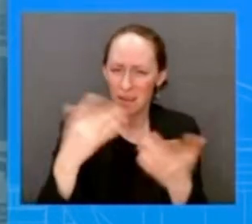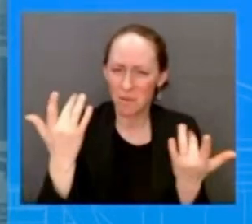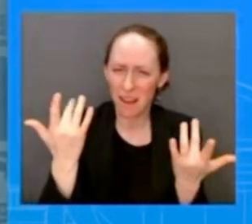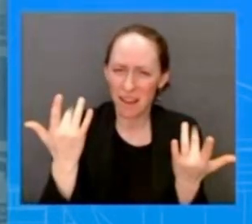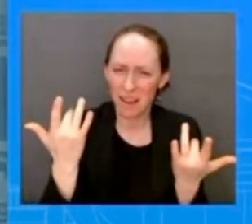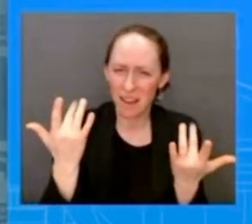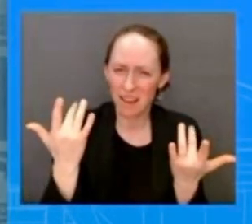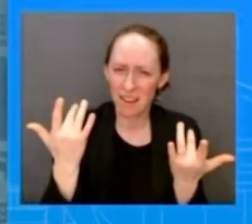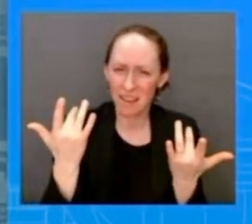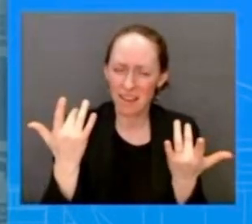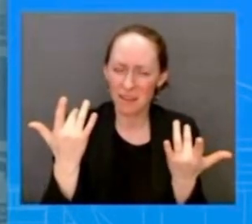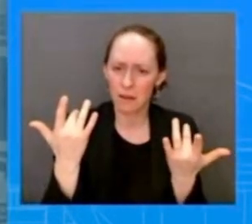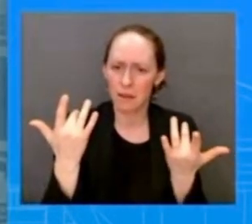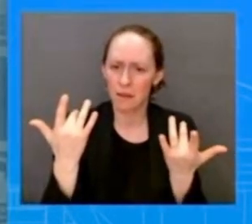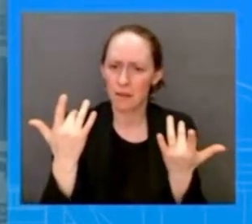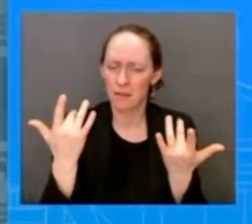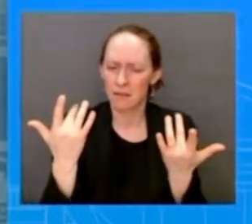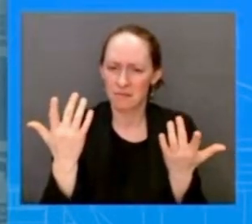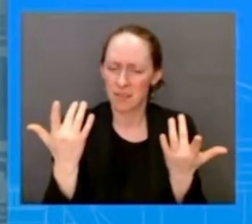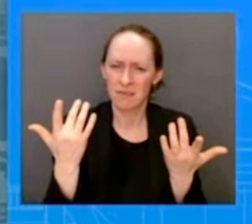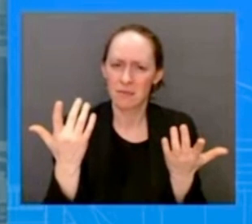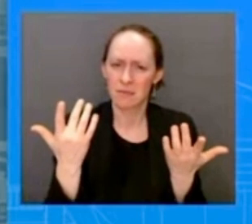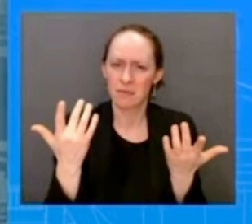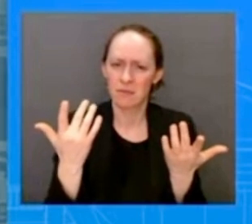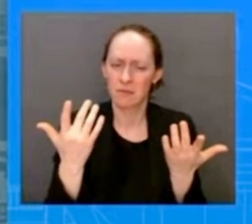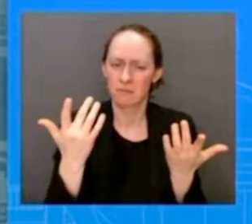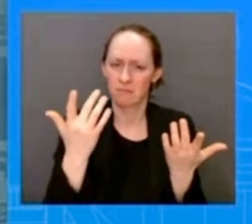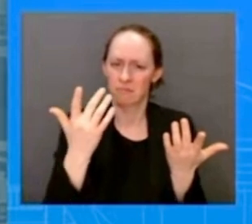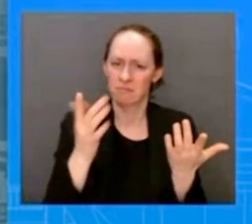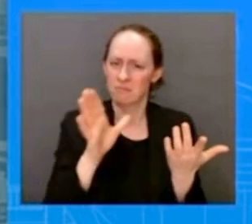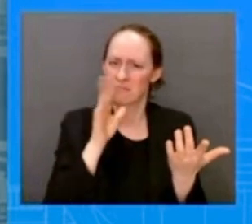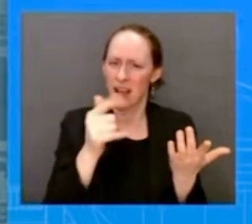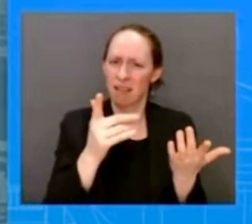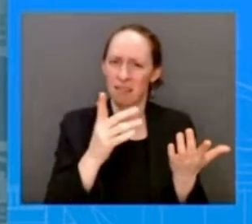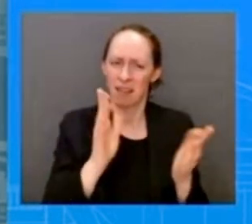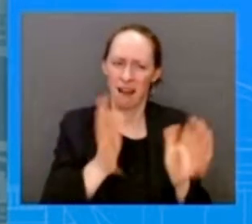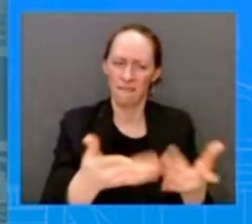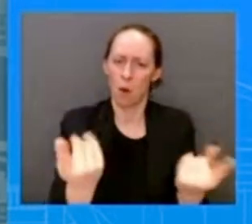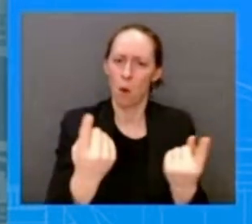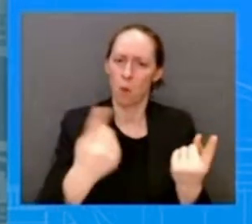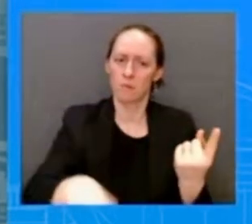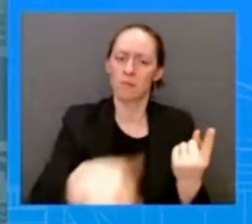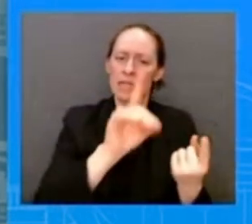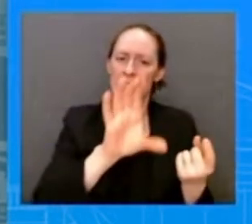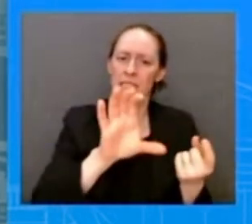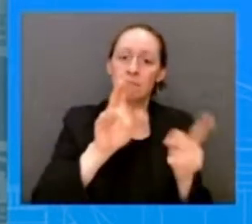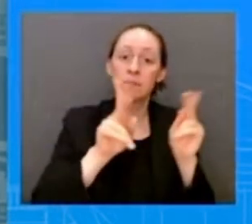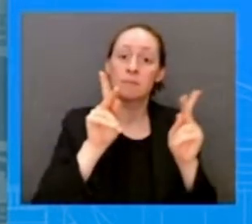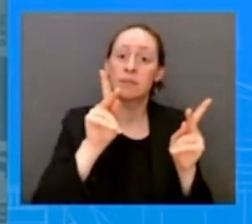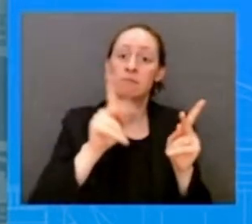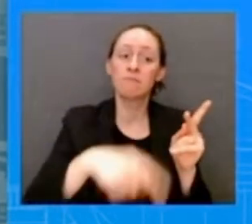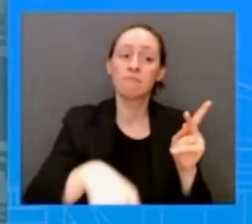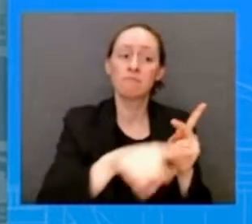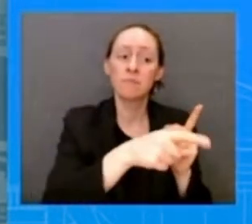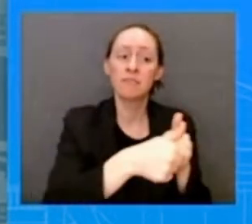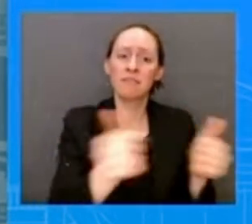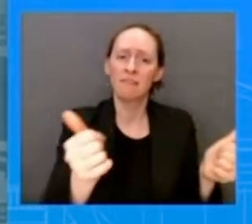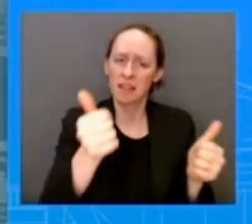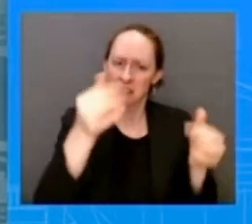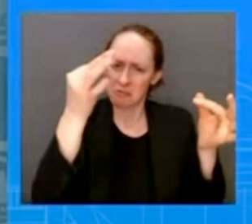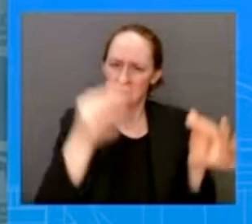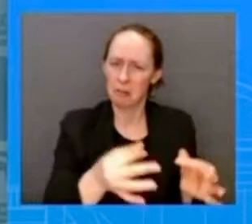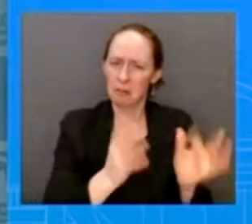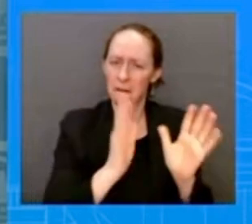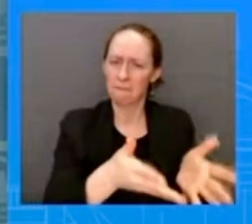down and triple down on what the president has said for decades, which is that he believes every city should have the right to